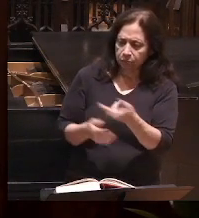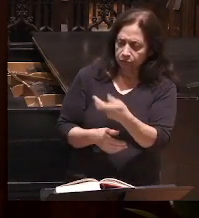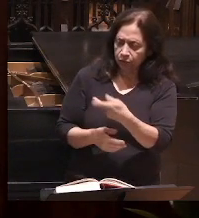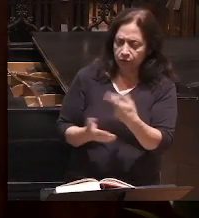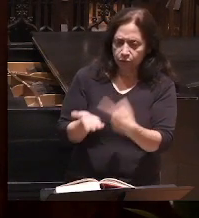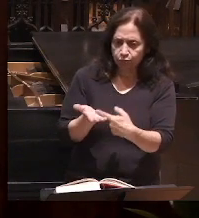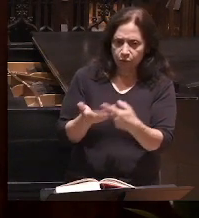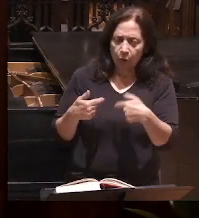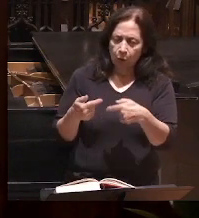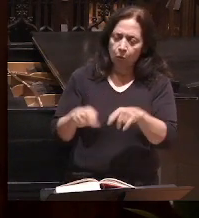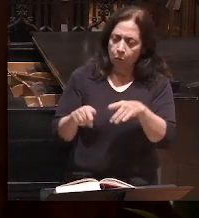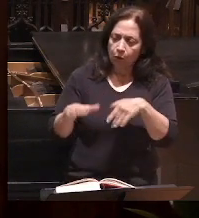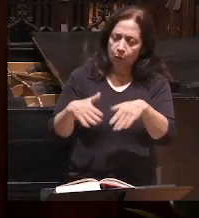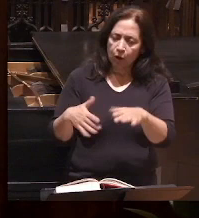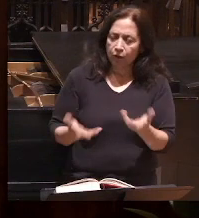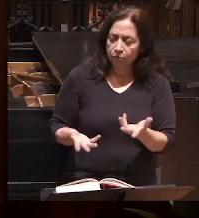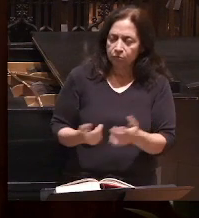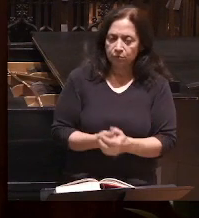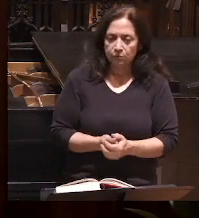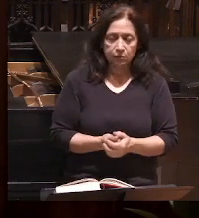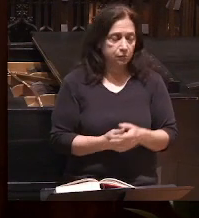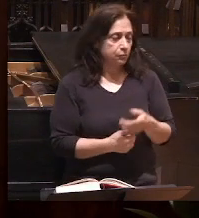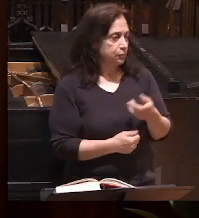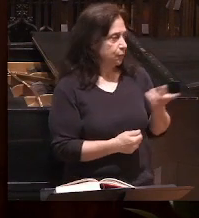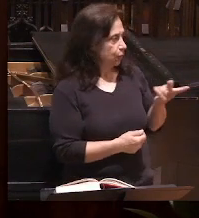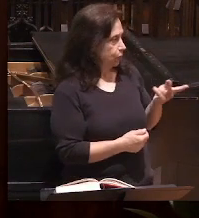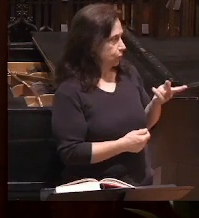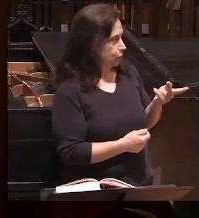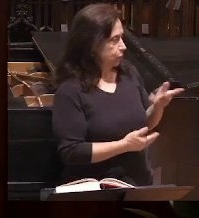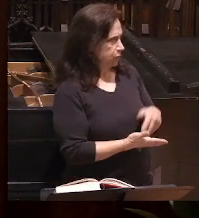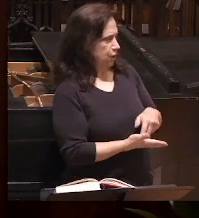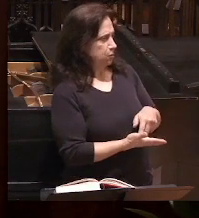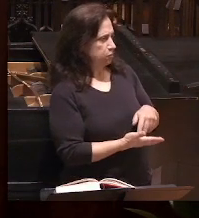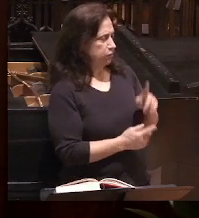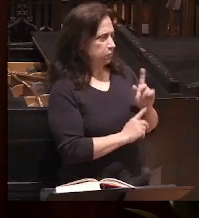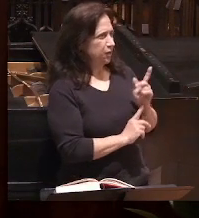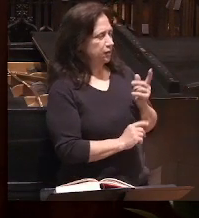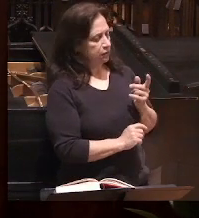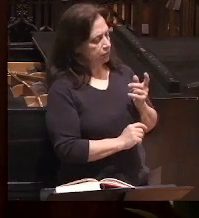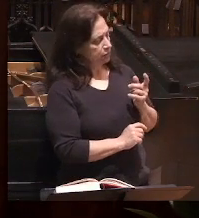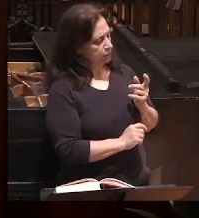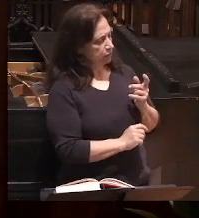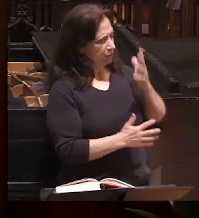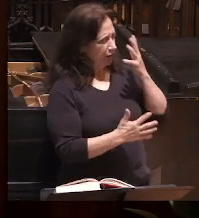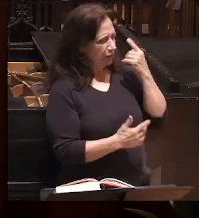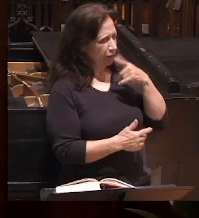other while you walk along?" They stood still for a moment, looking